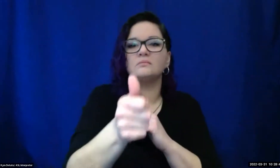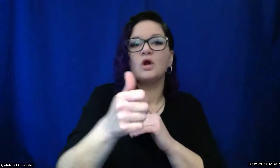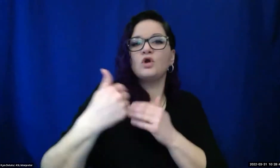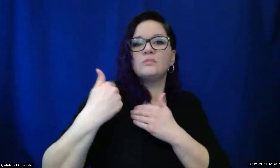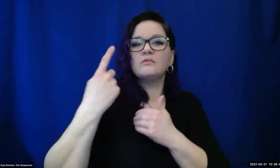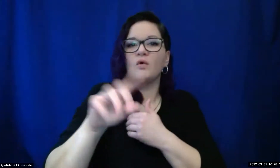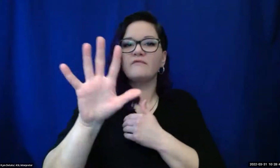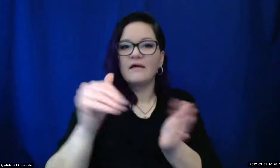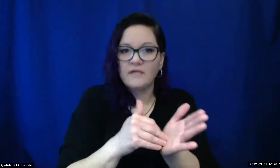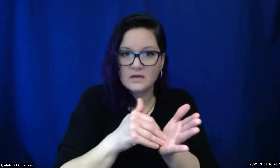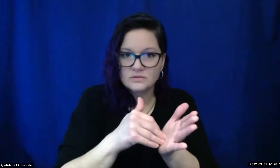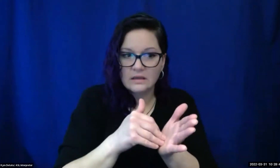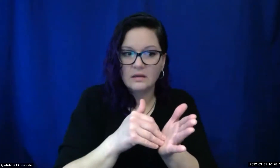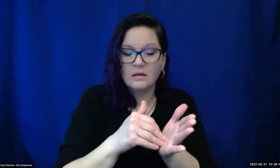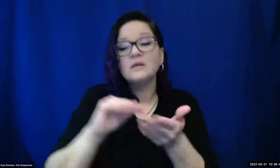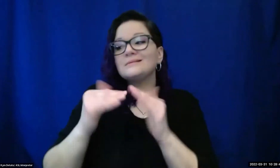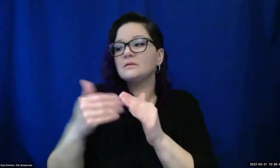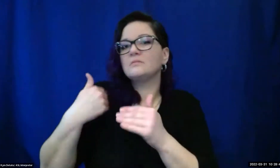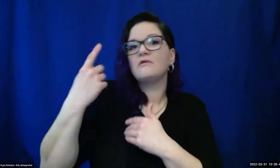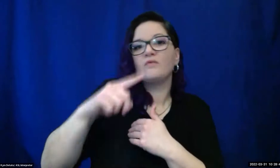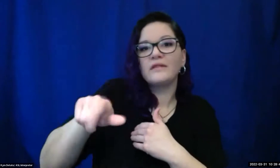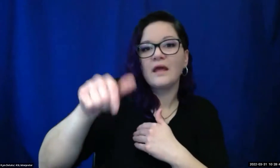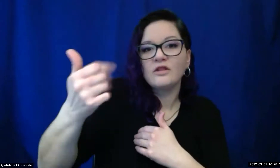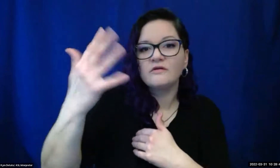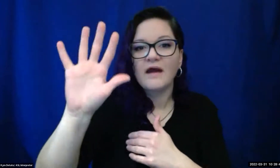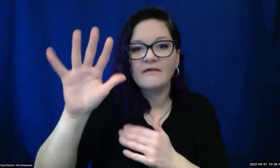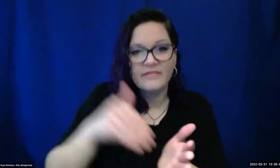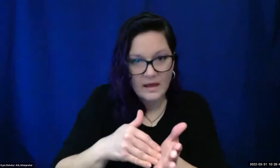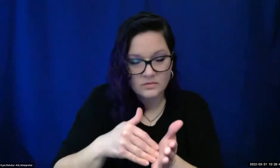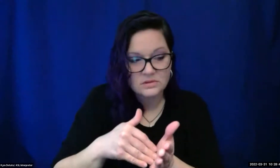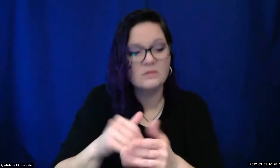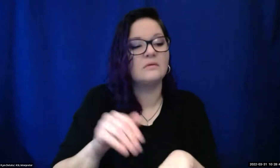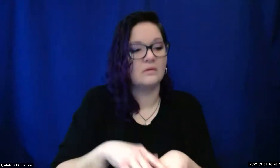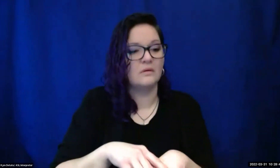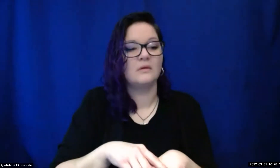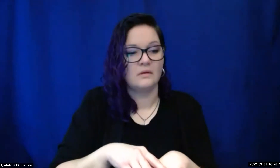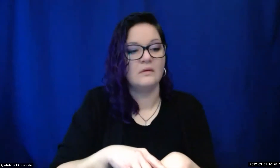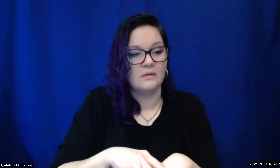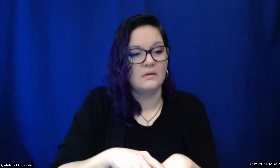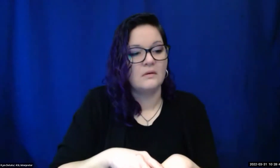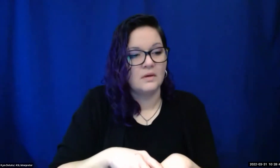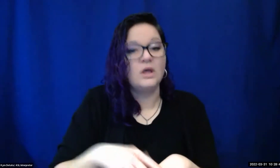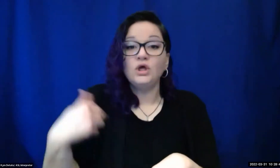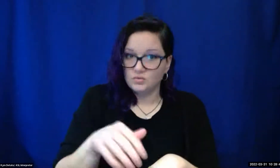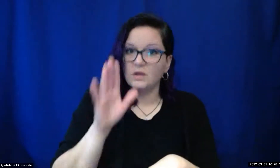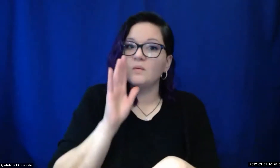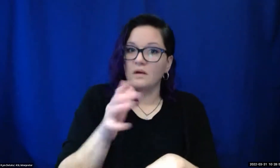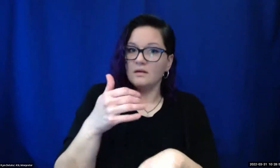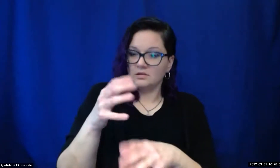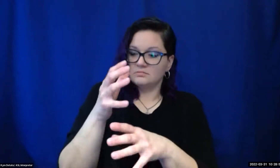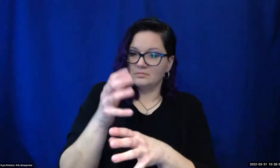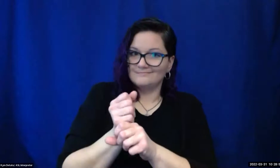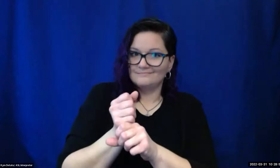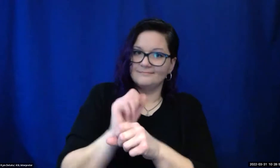say, $5,000. The city is responsible for the other $5,000. We issue a $10,000 purchase